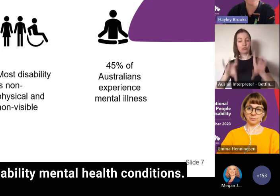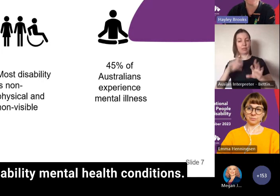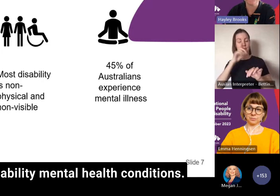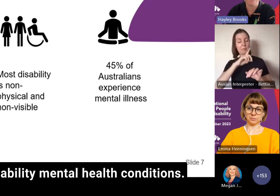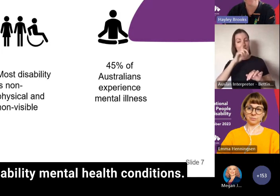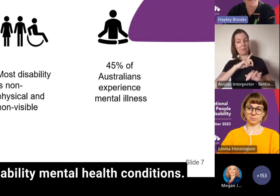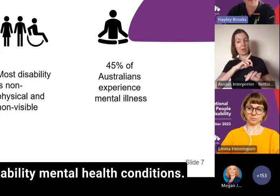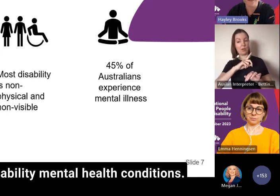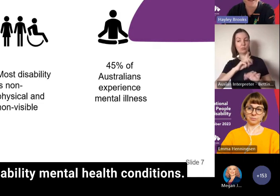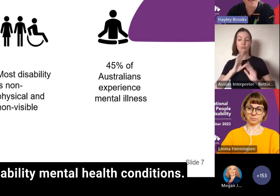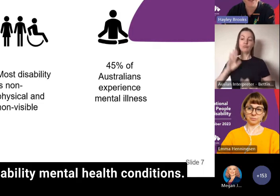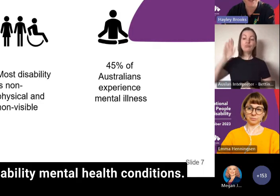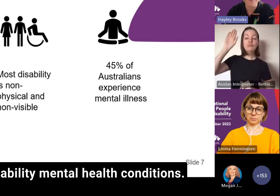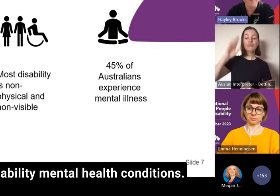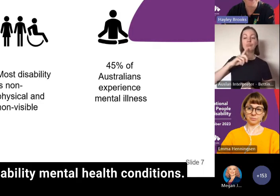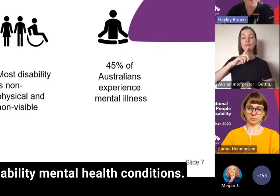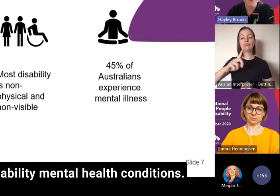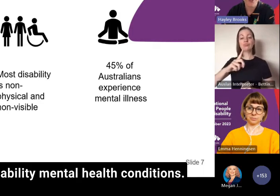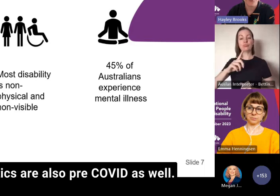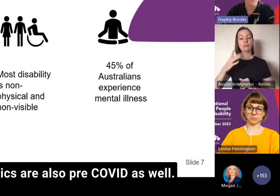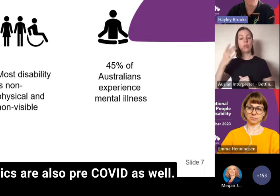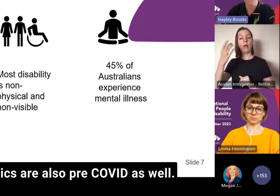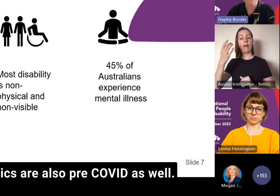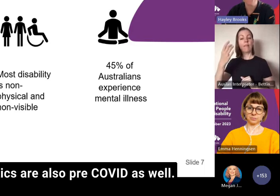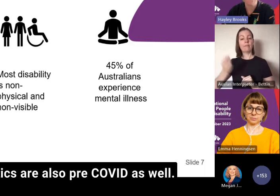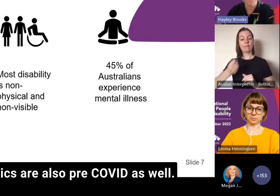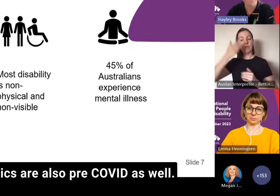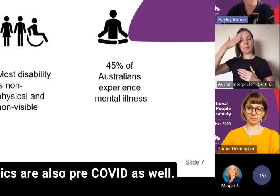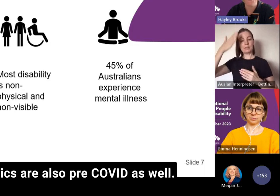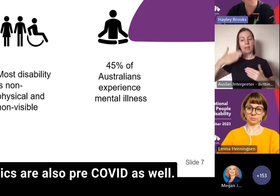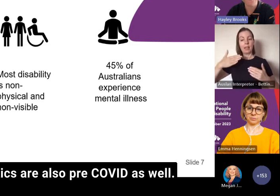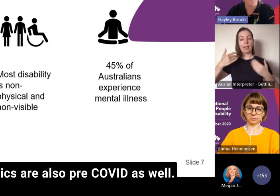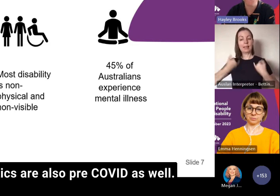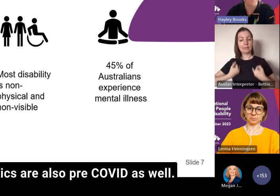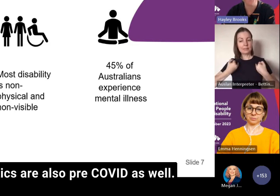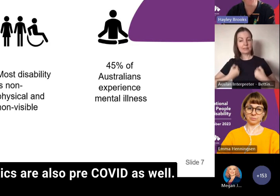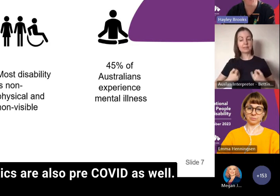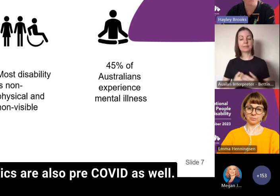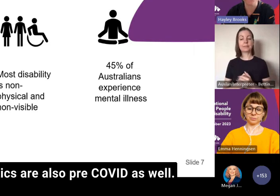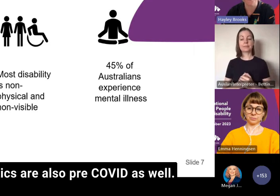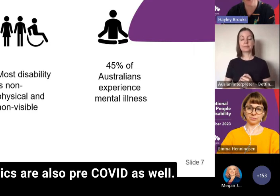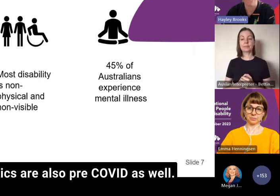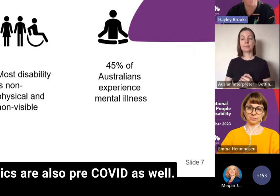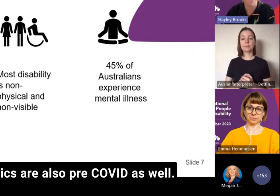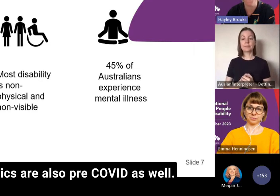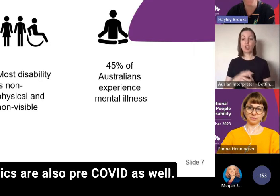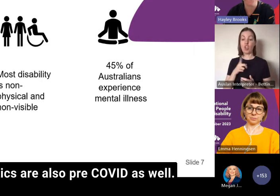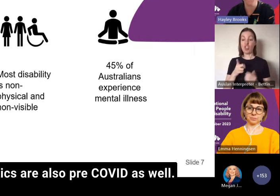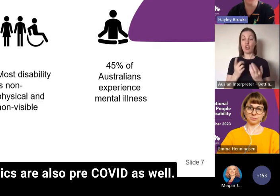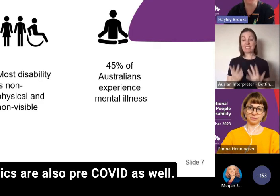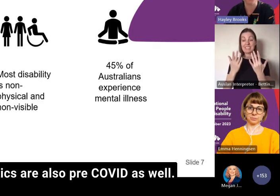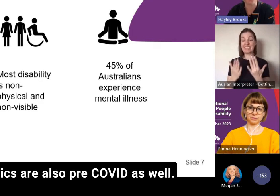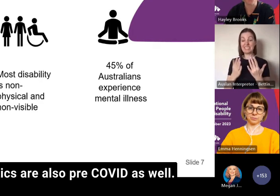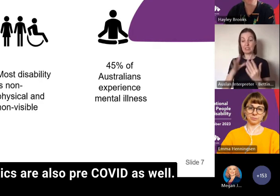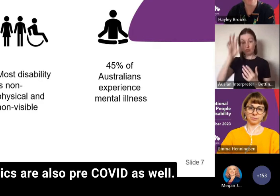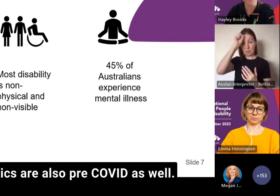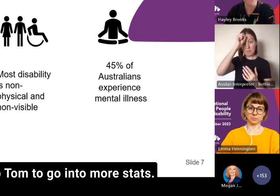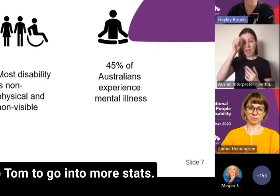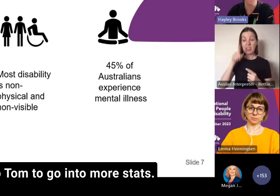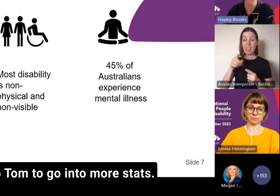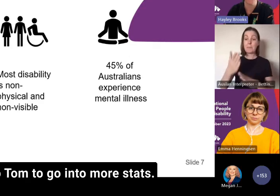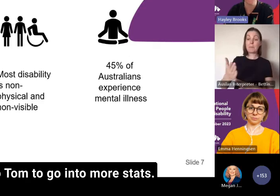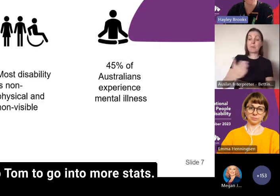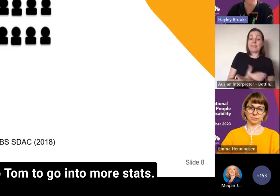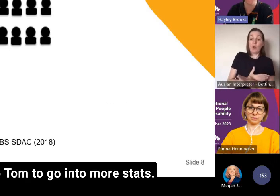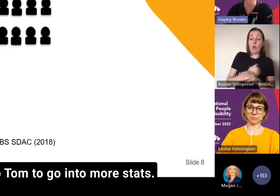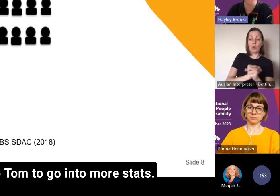disability mental health conditions, and also those statistics are also pre-COVID as well.